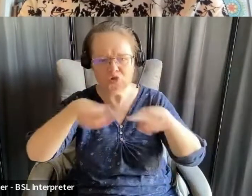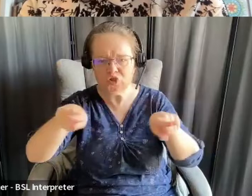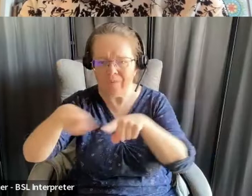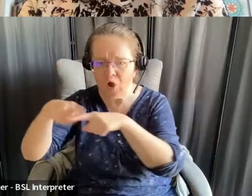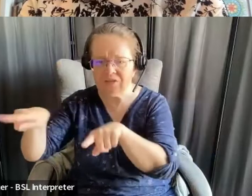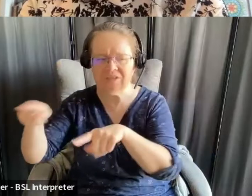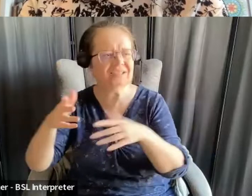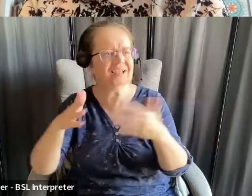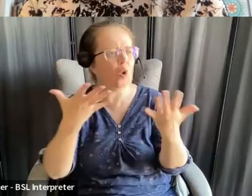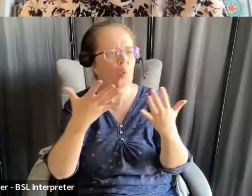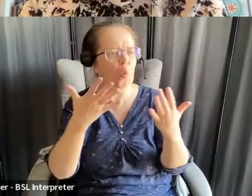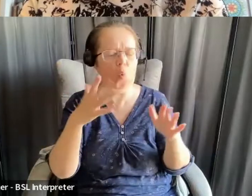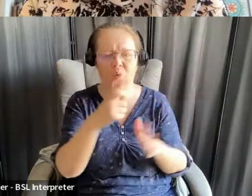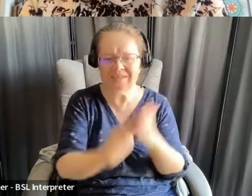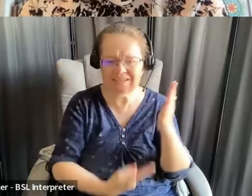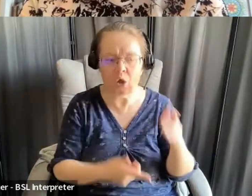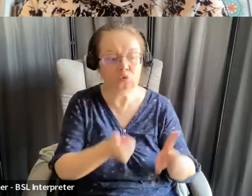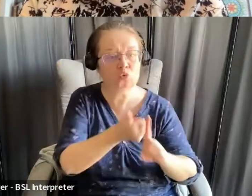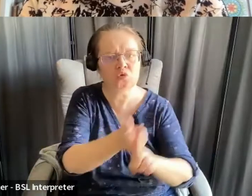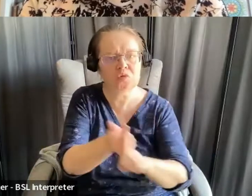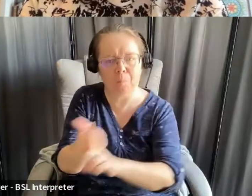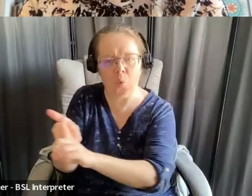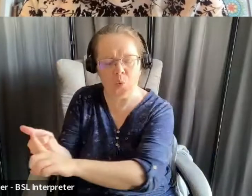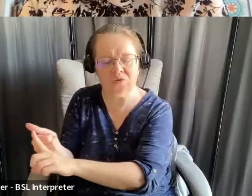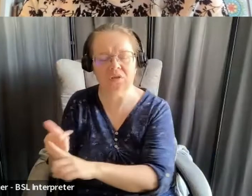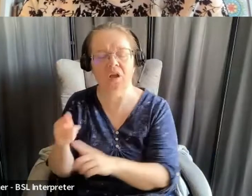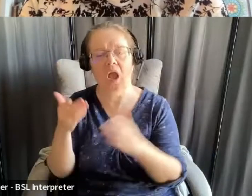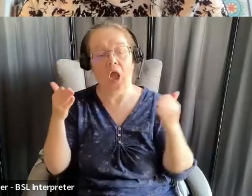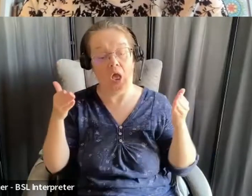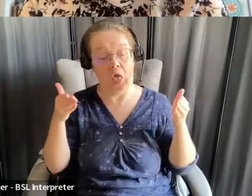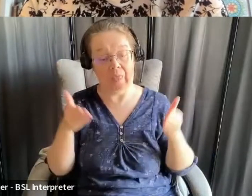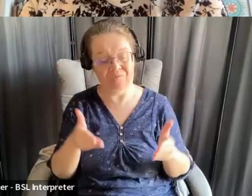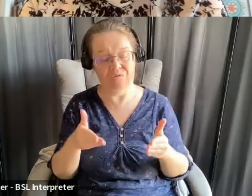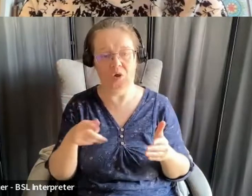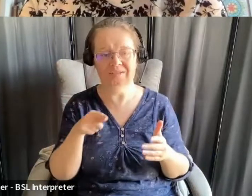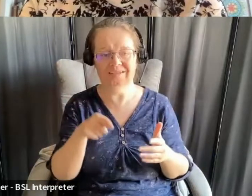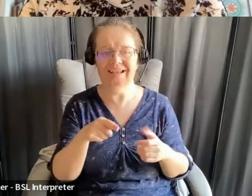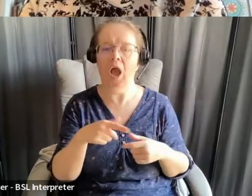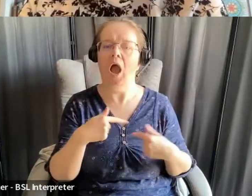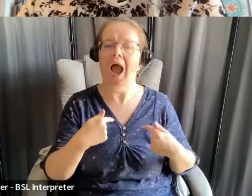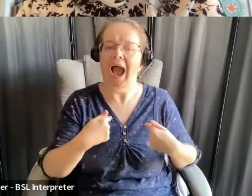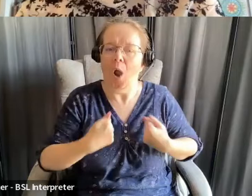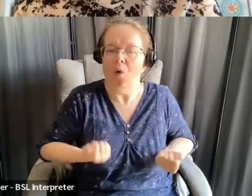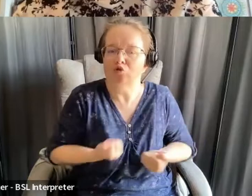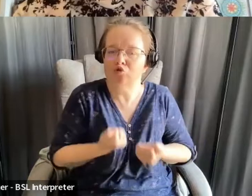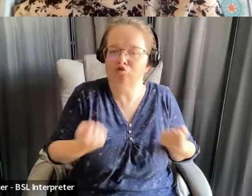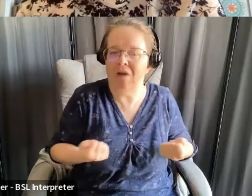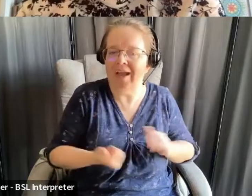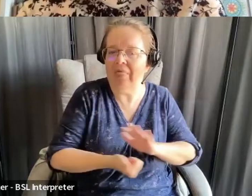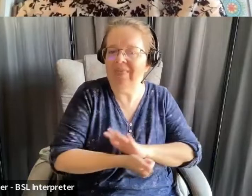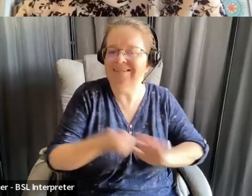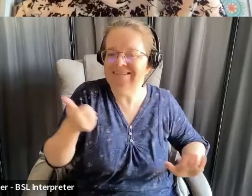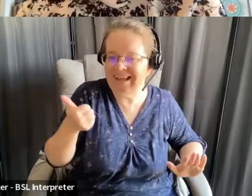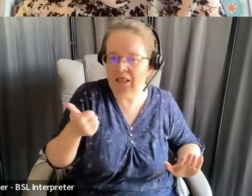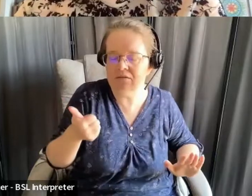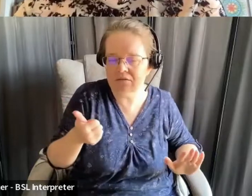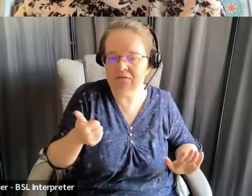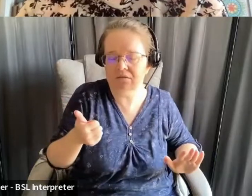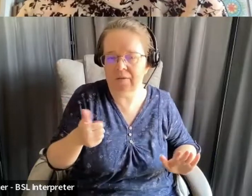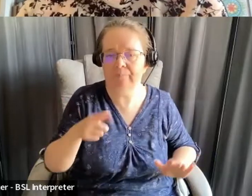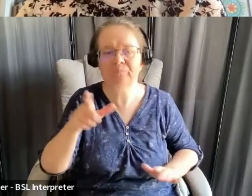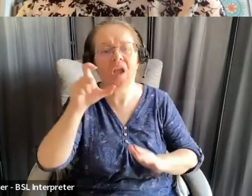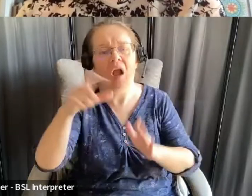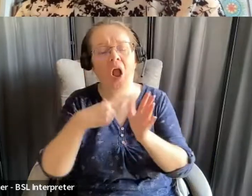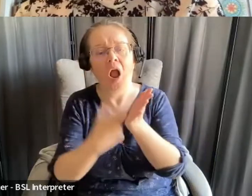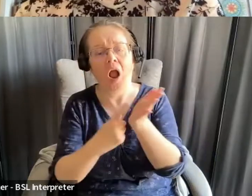disability, and to support them. The focus is, or the key is, to focus on our strengths and skills, which we'll talk to a little later. But Carley, I'm going